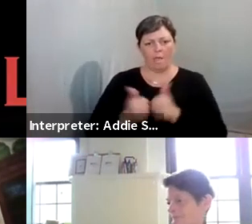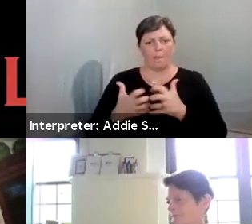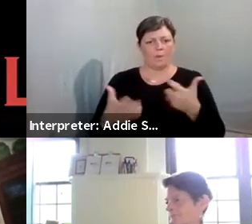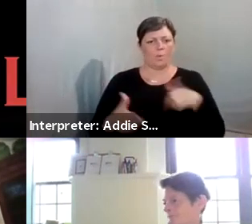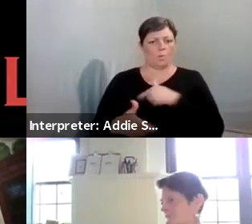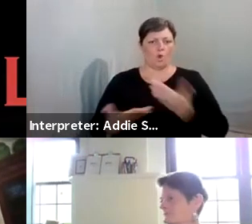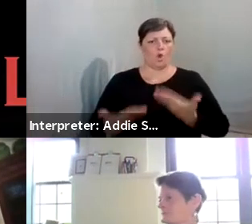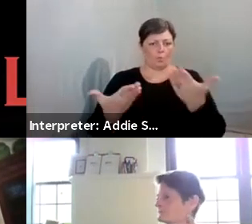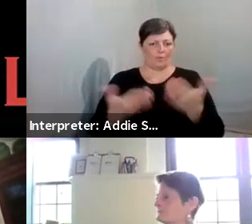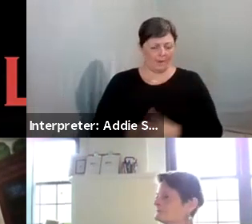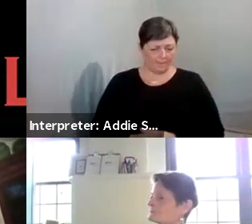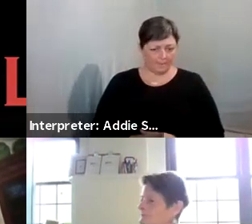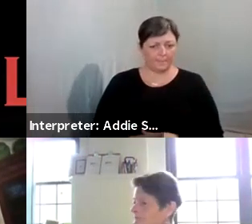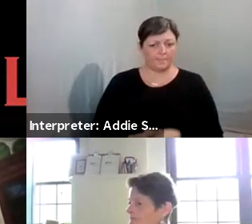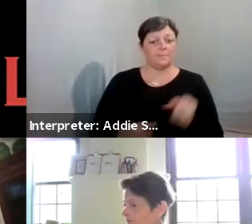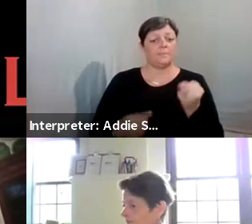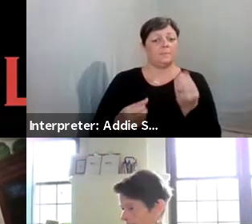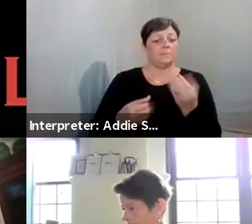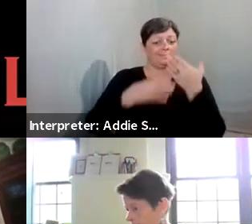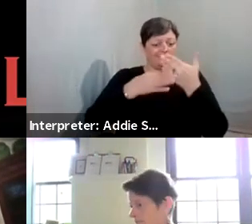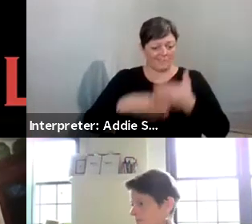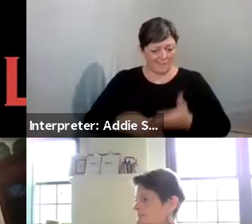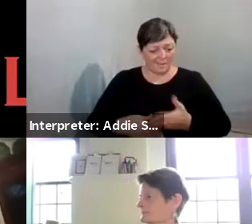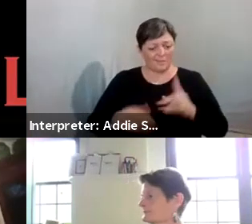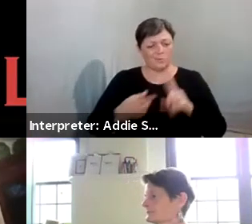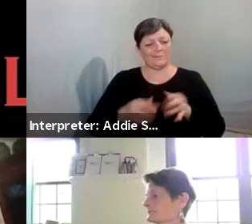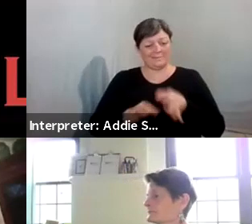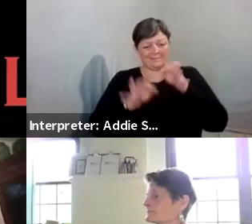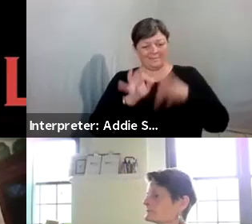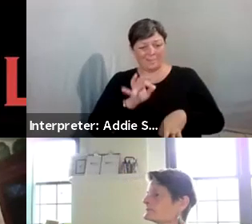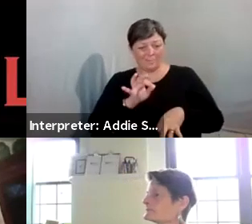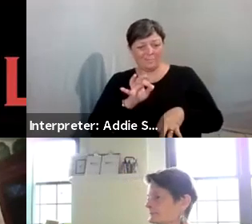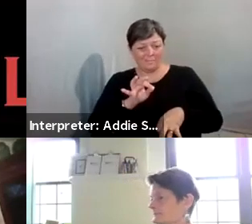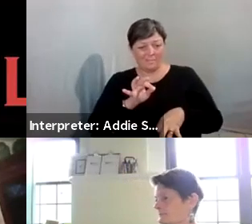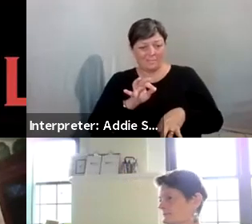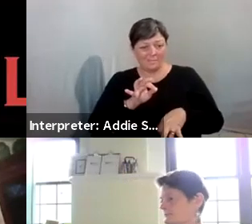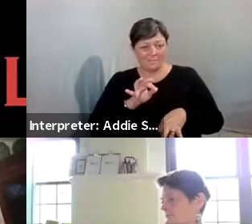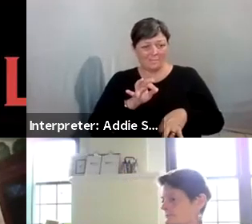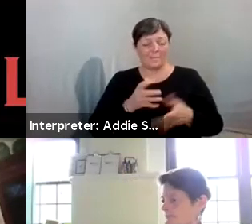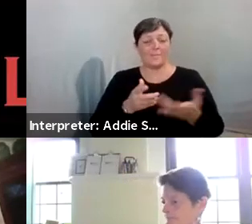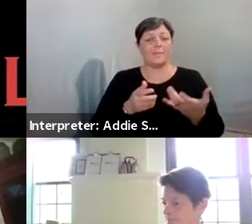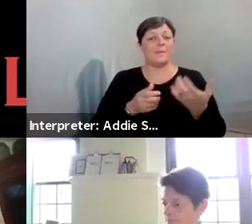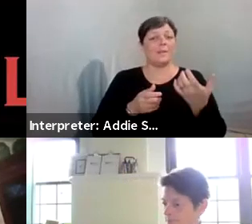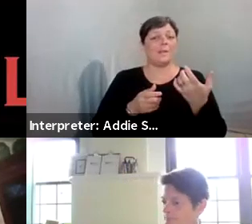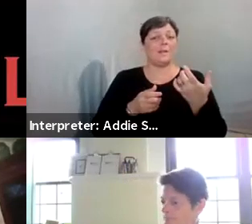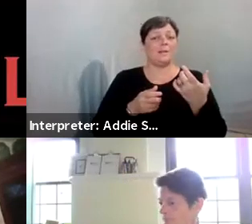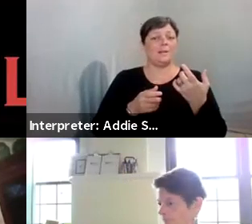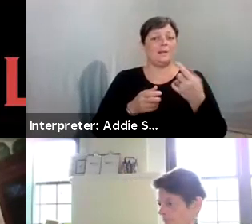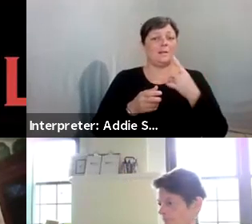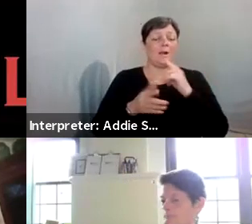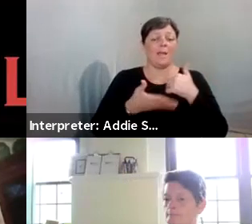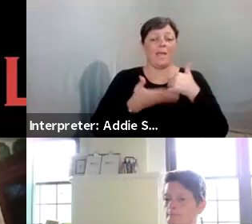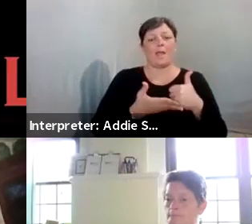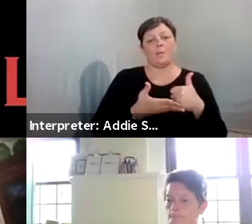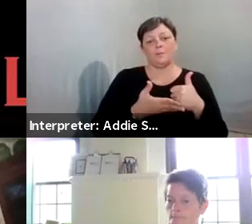offer. So to break it down into simple terms for them, really helps them to point